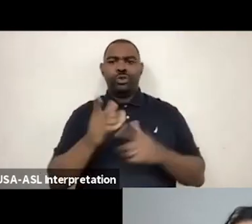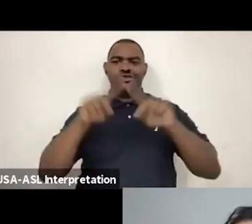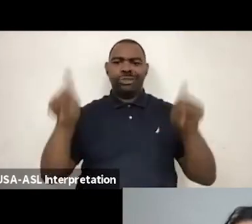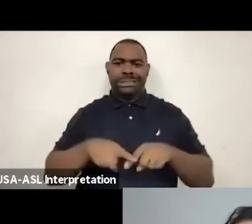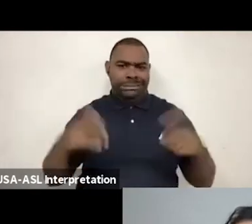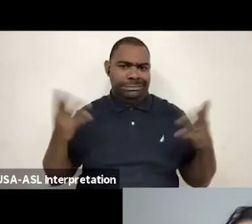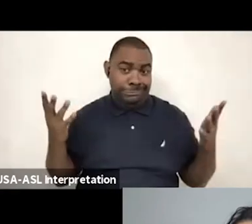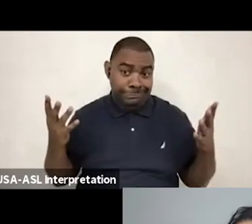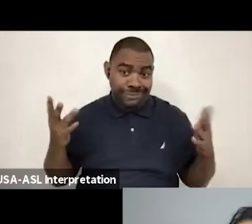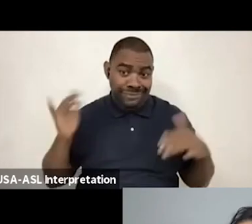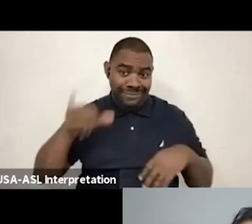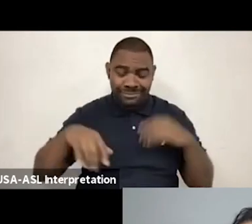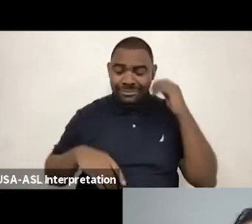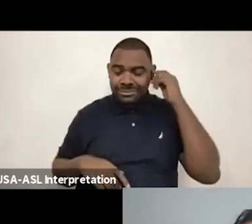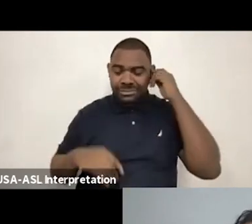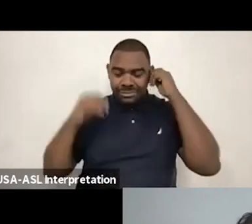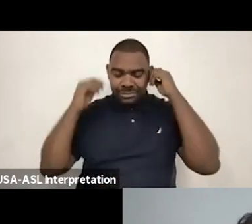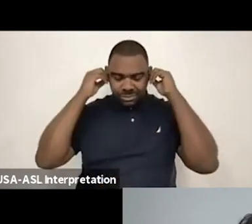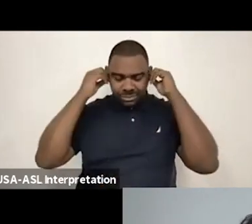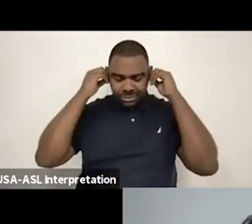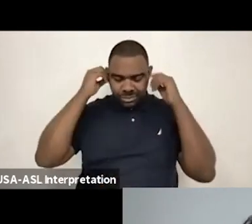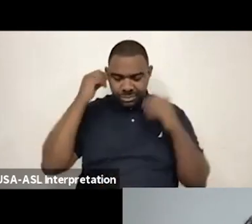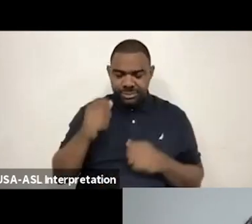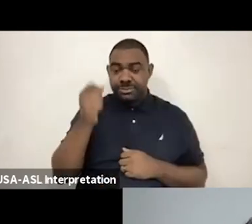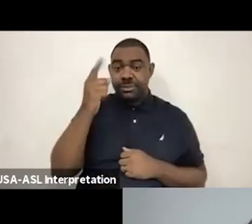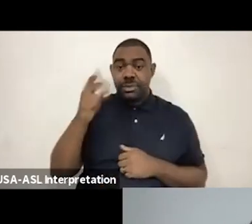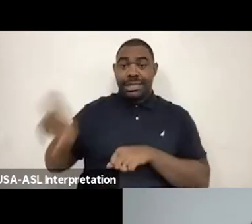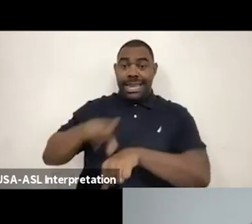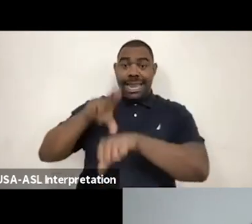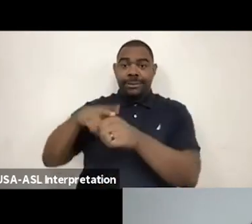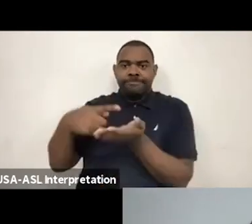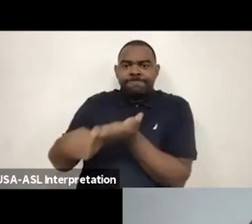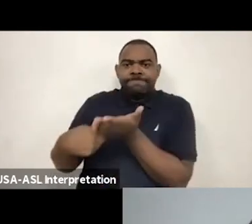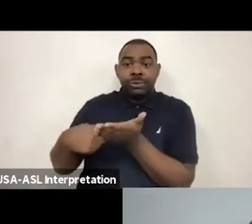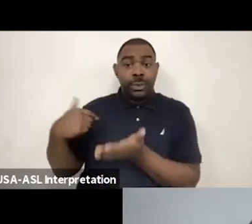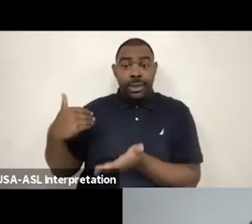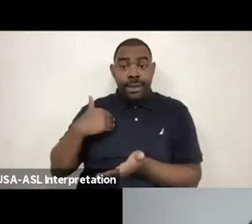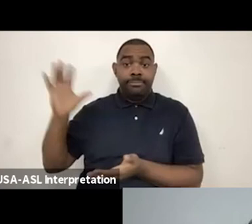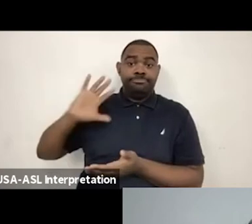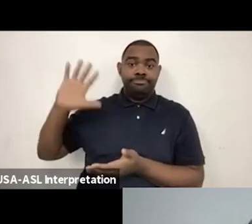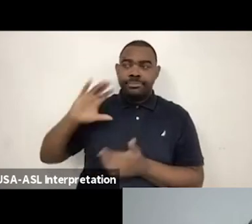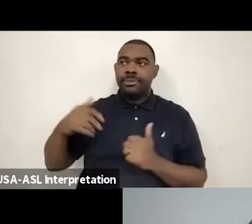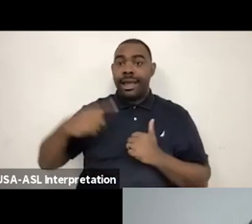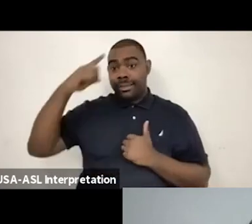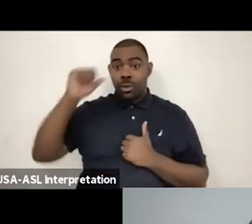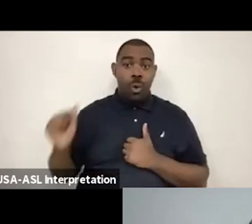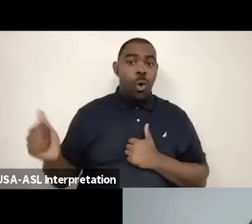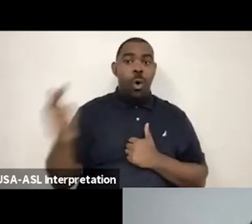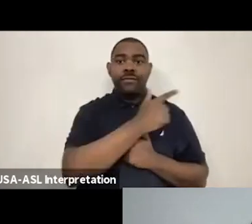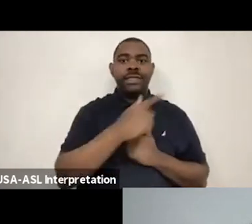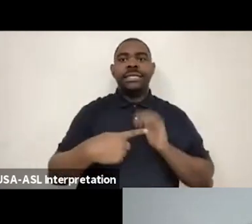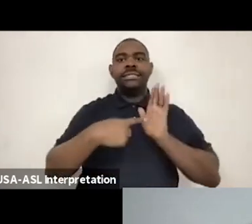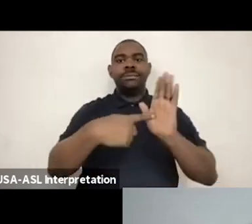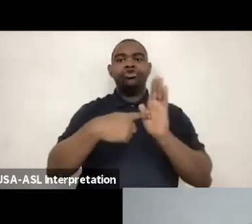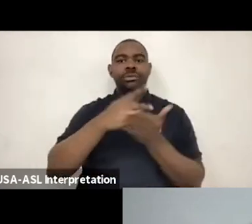via screens. And in a national conversation that we had, where I think all